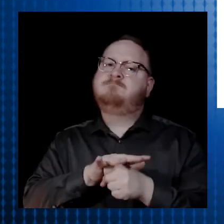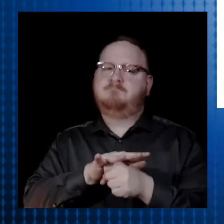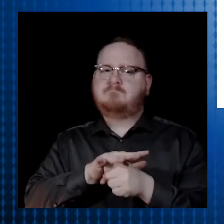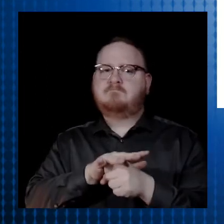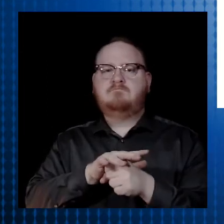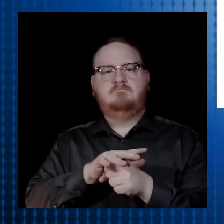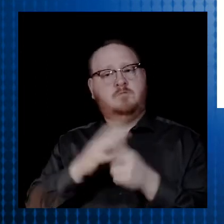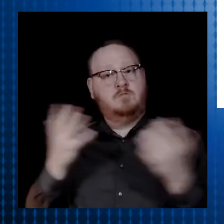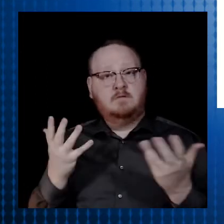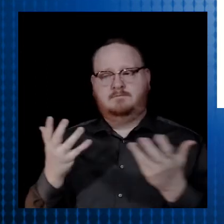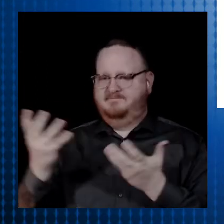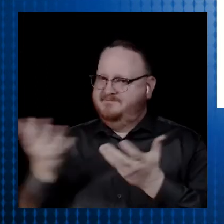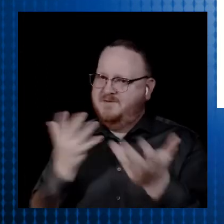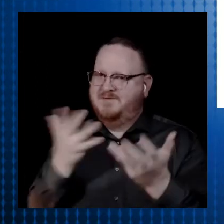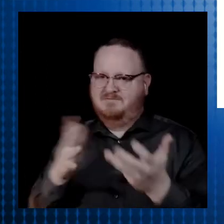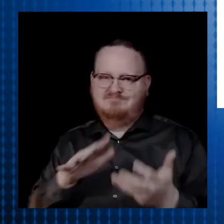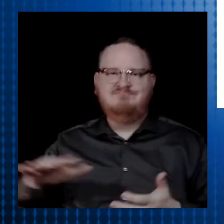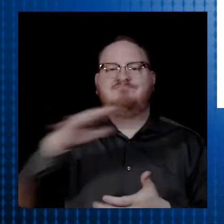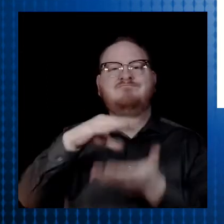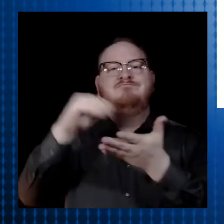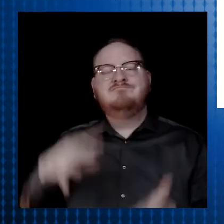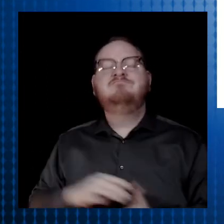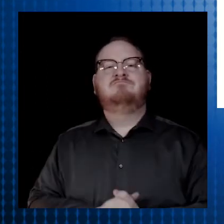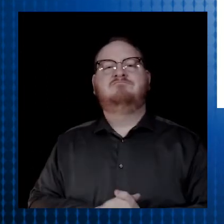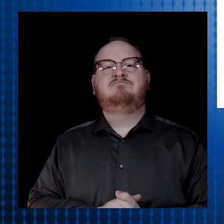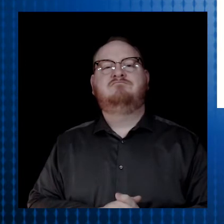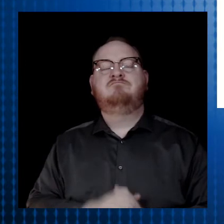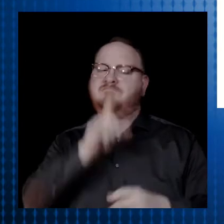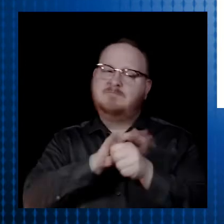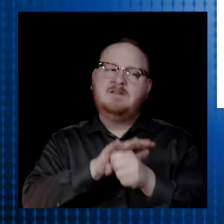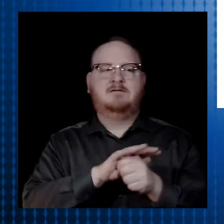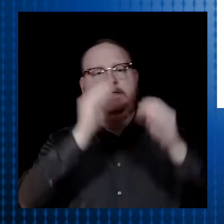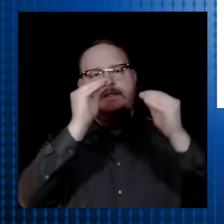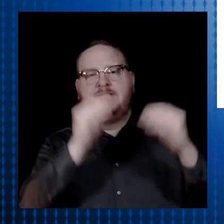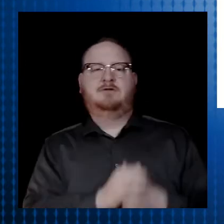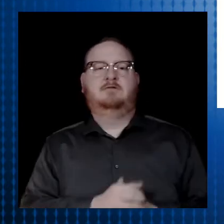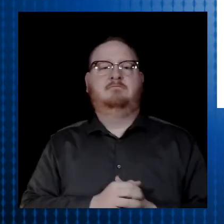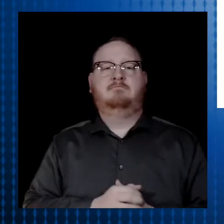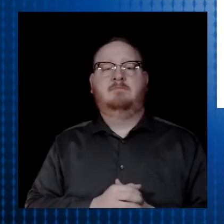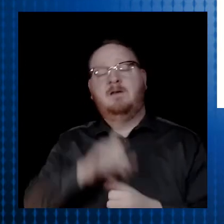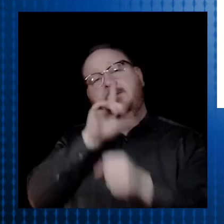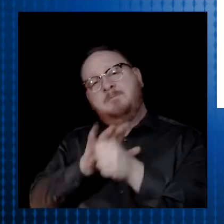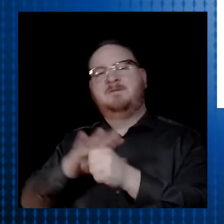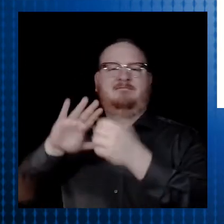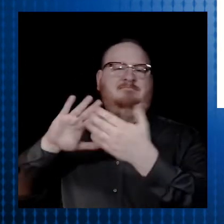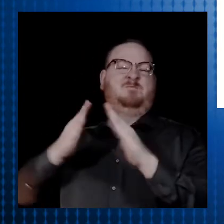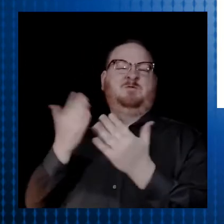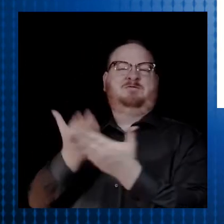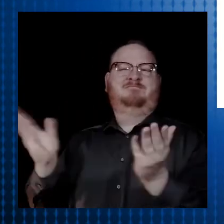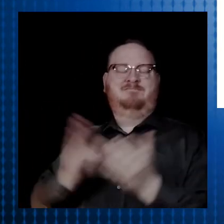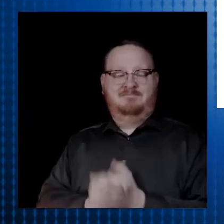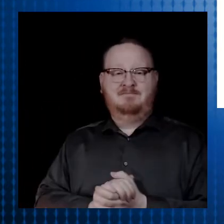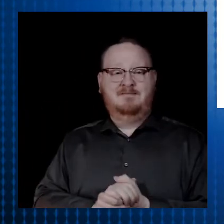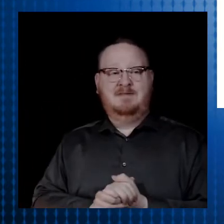service to her students, the teaching profession, and to our community as a whole. This honoree